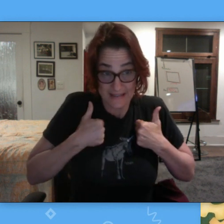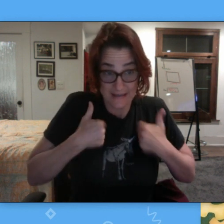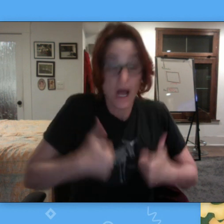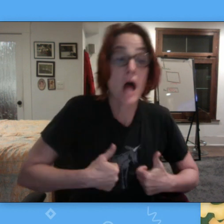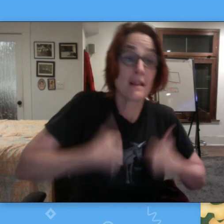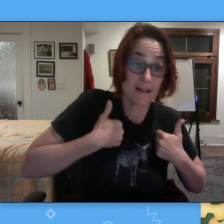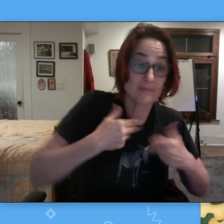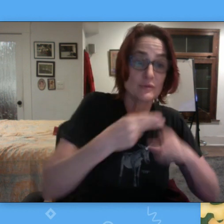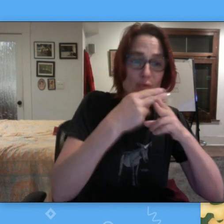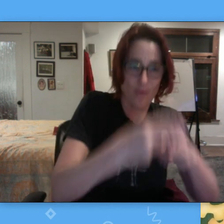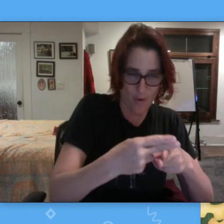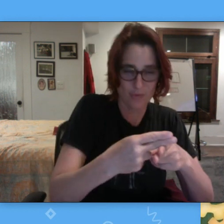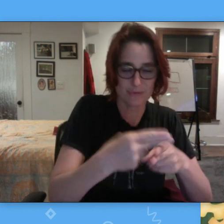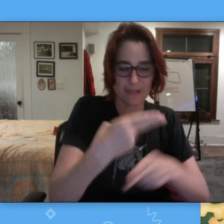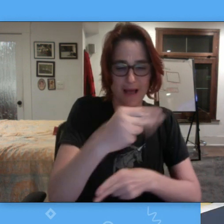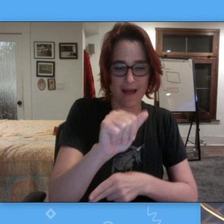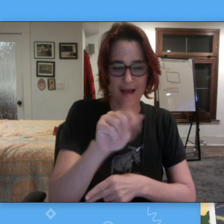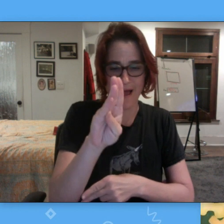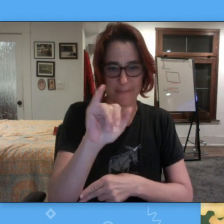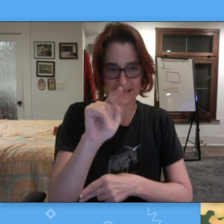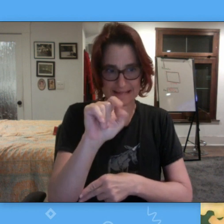is called a habitat.